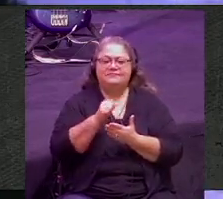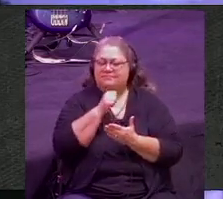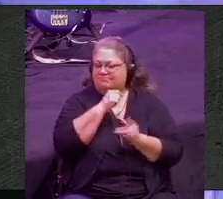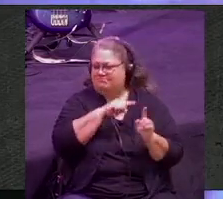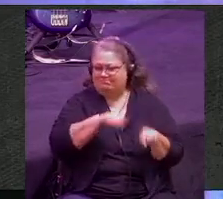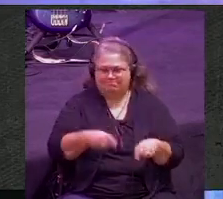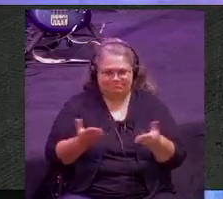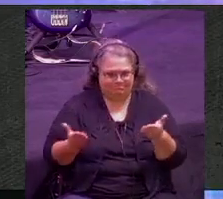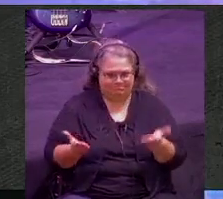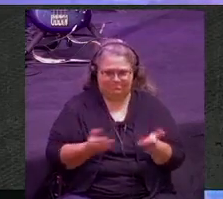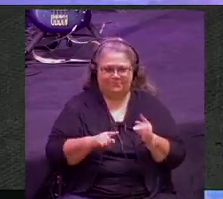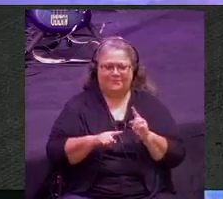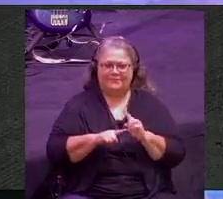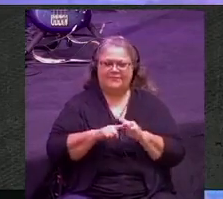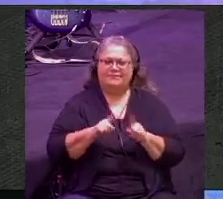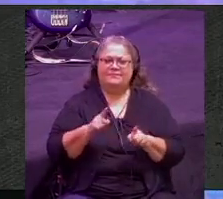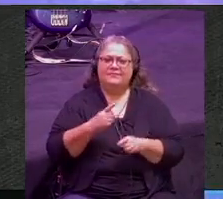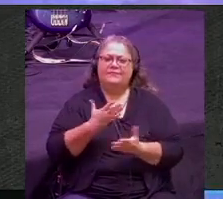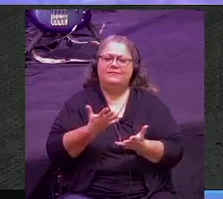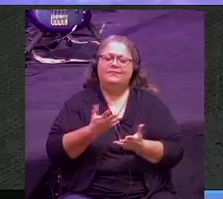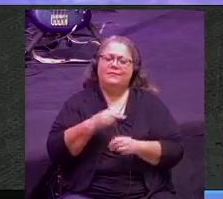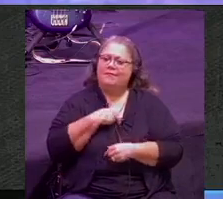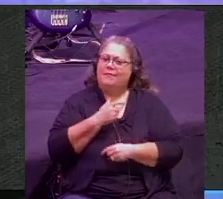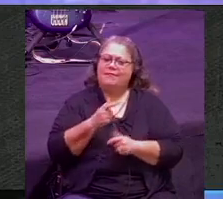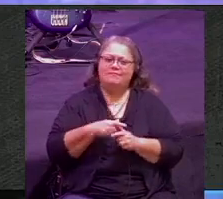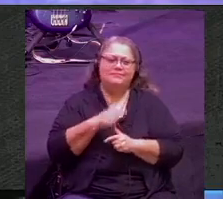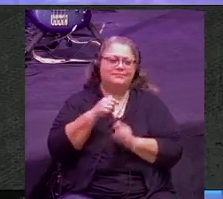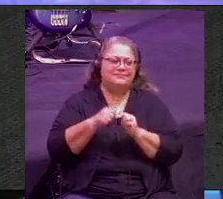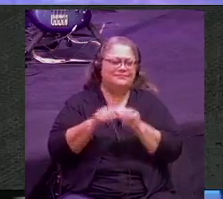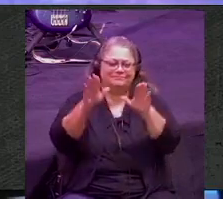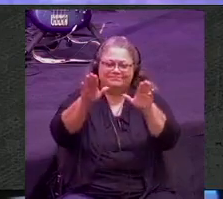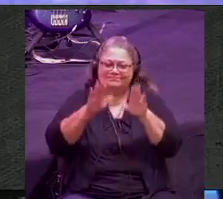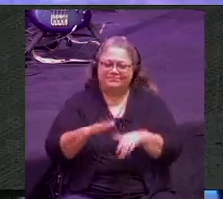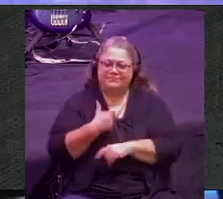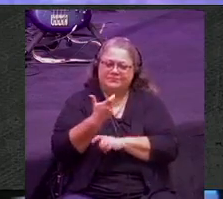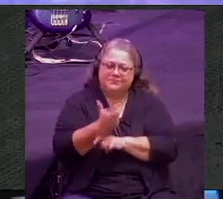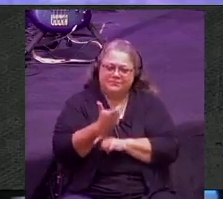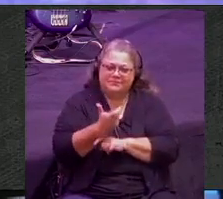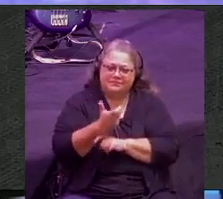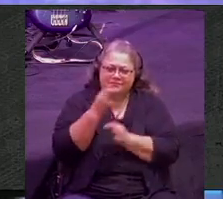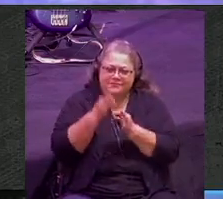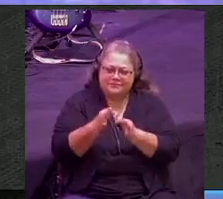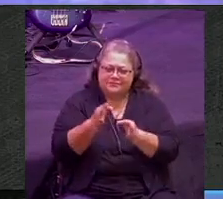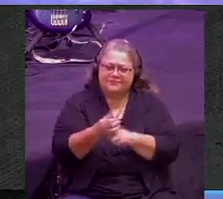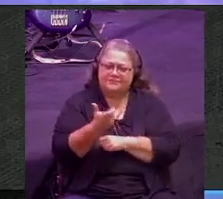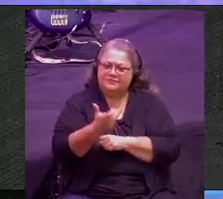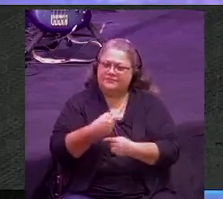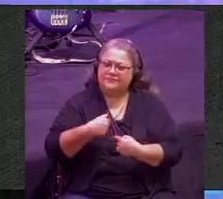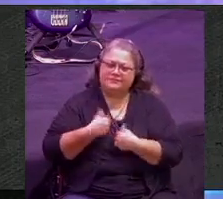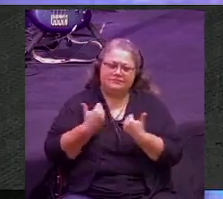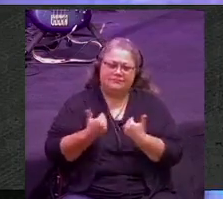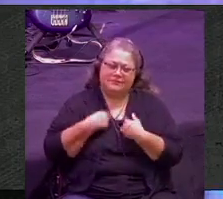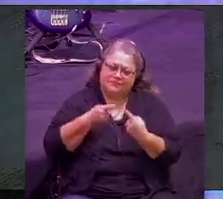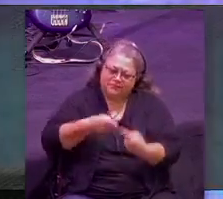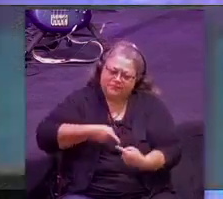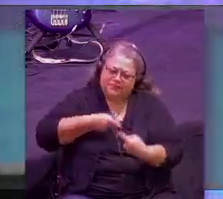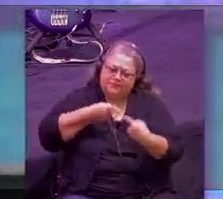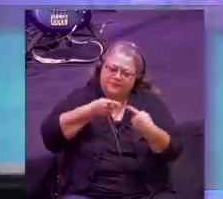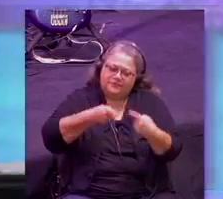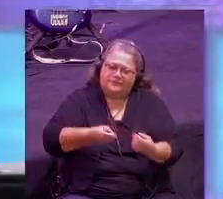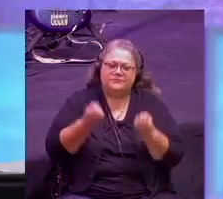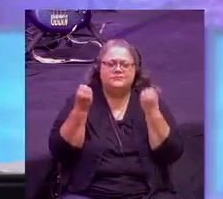church, but she said, I watch you faithfully online every Sunday. And she said, I am struggling right now with so